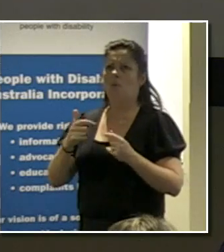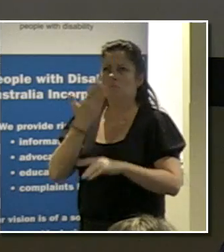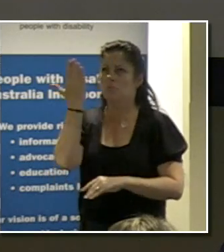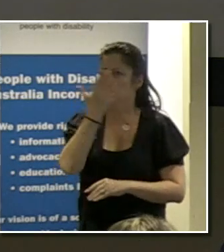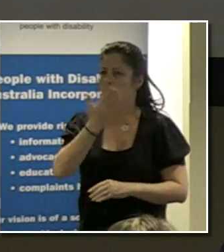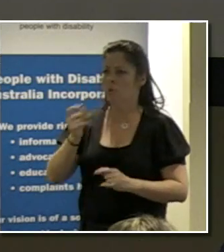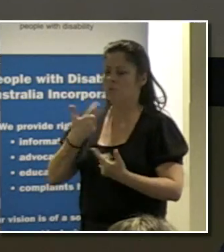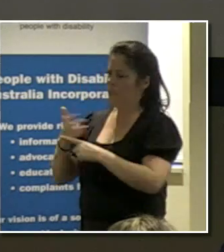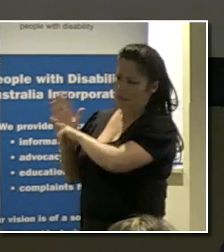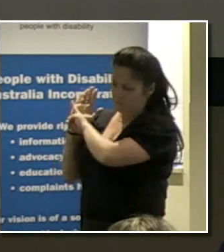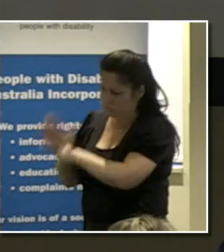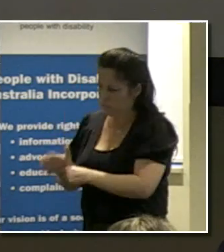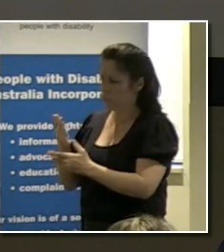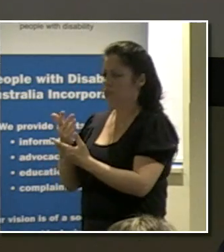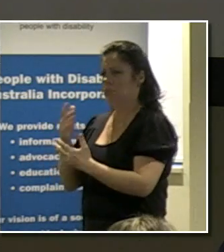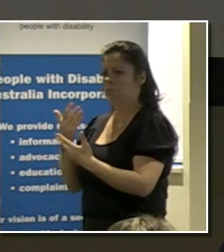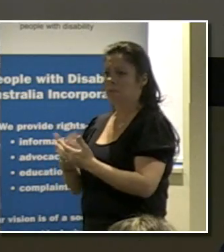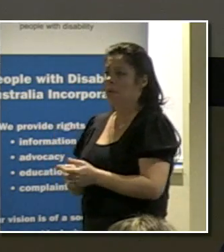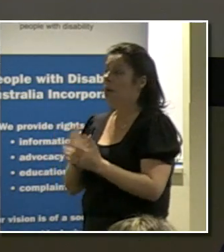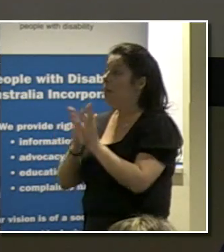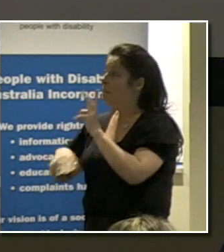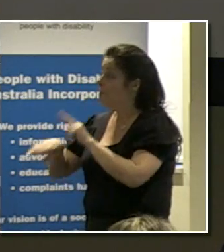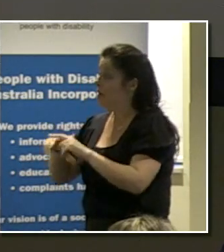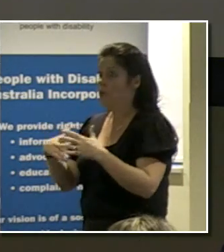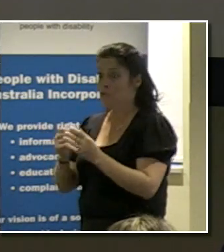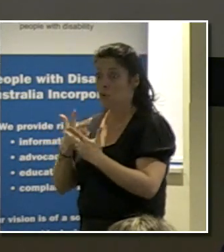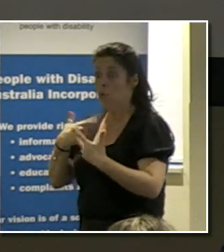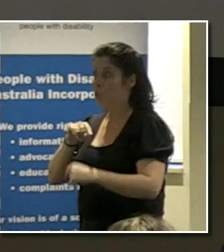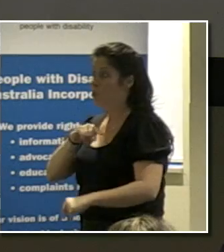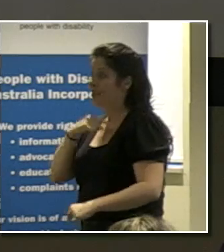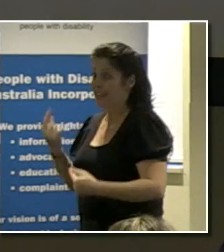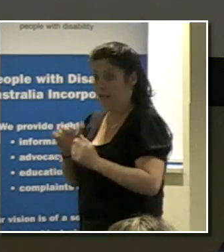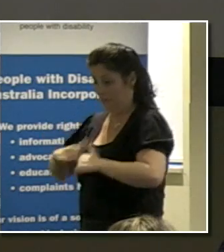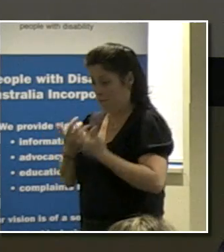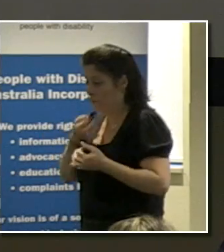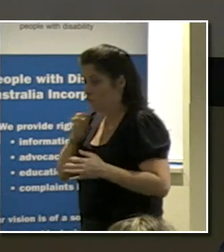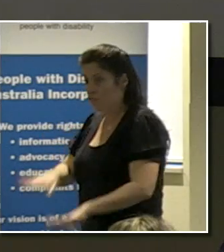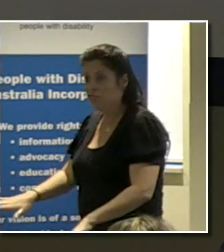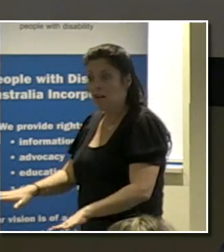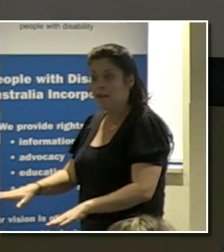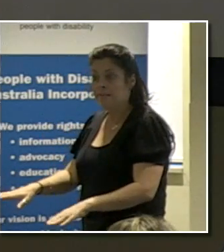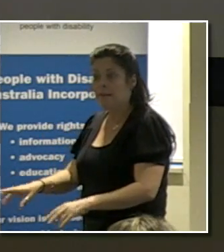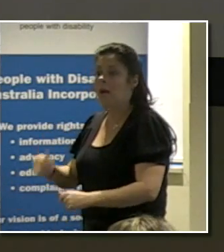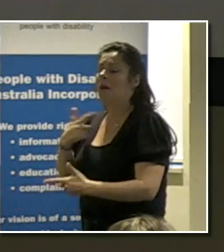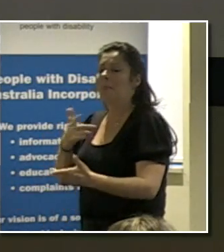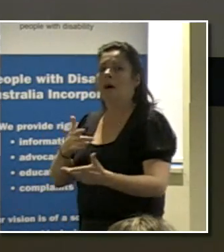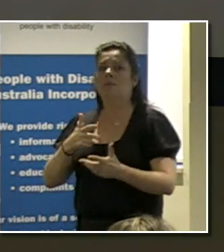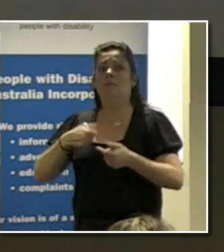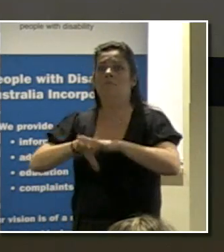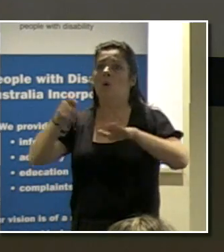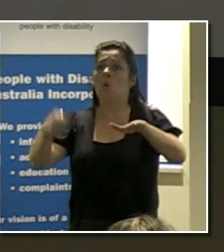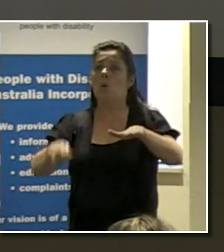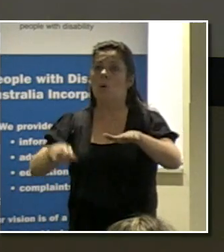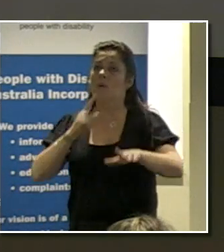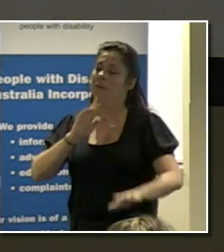schools. Parents are let off with murder under the guise of mercy, and an insidious debate imagines us all as better off